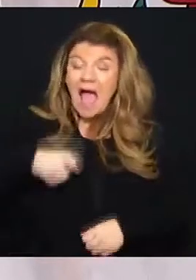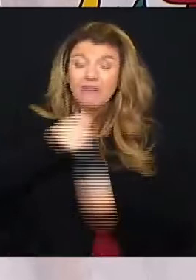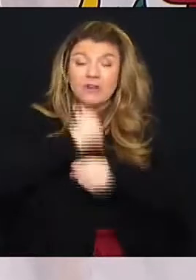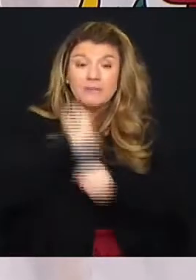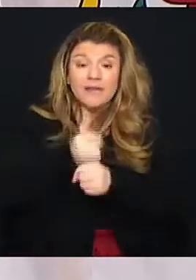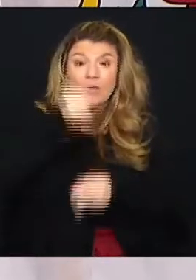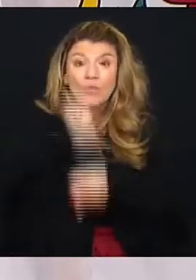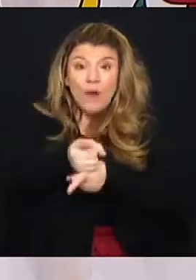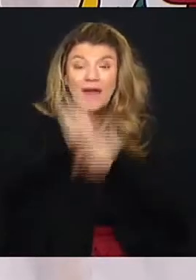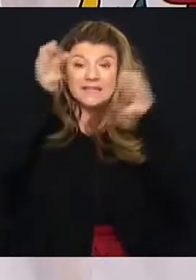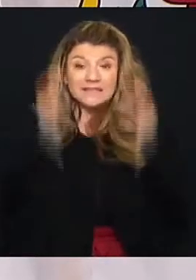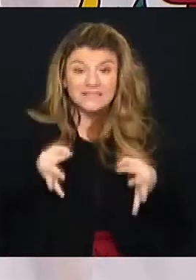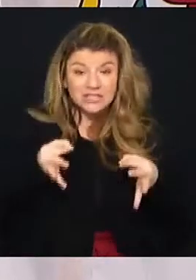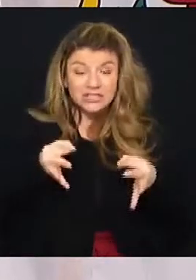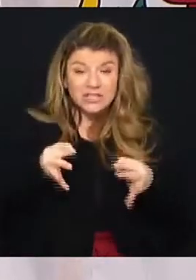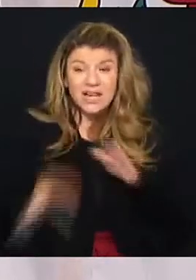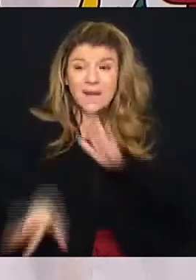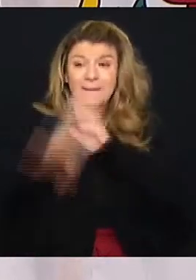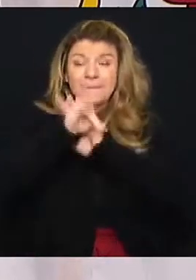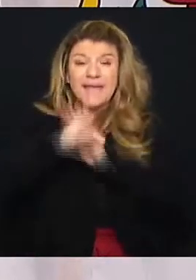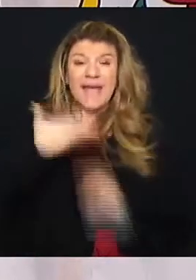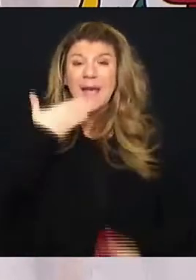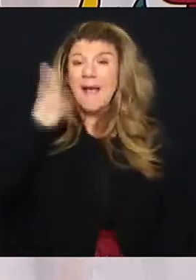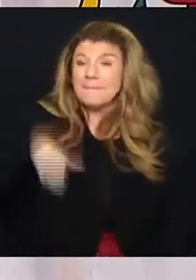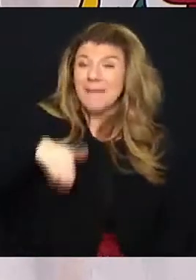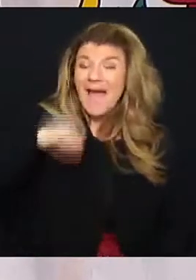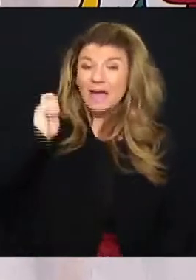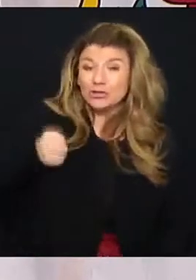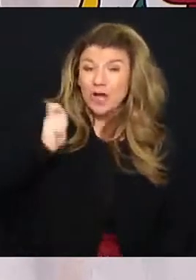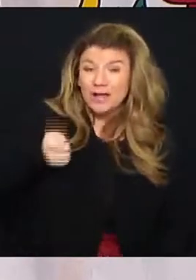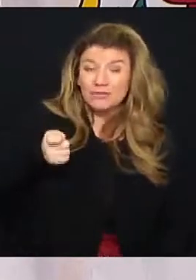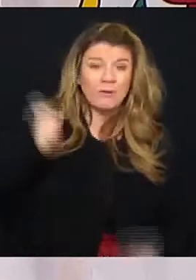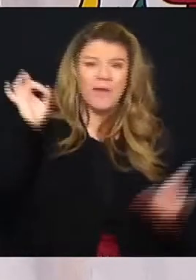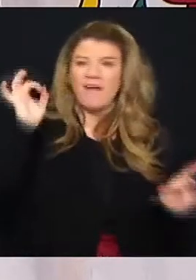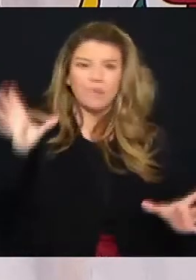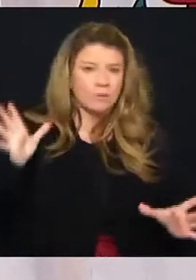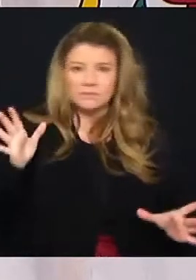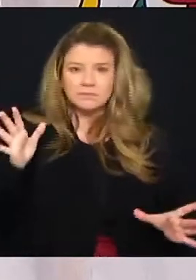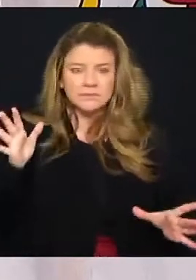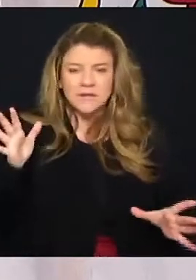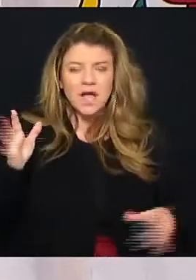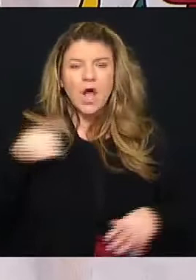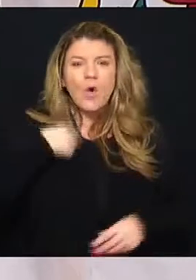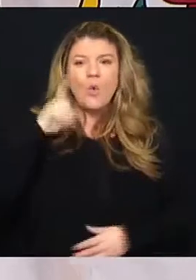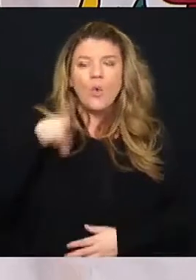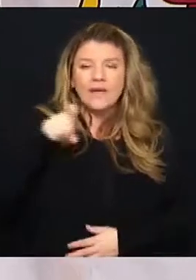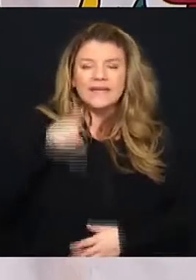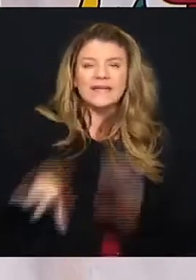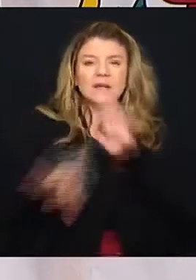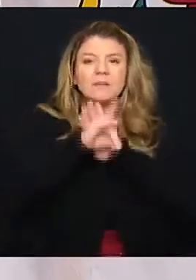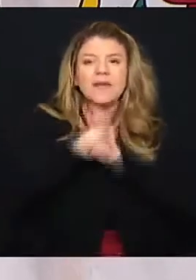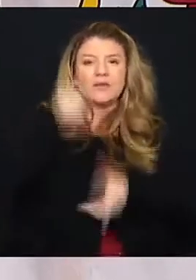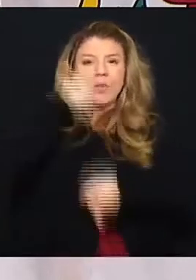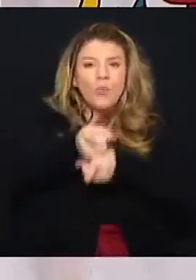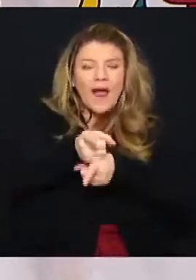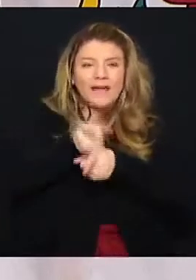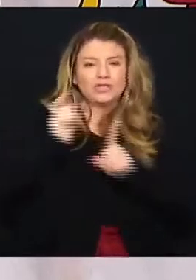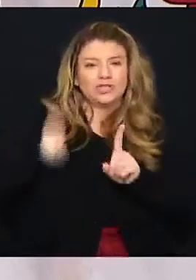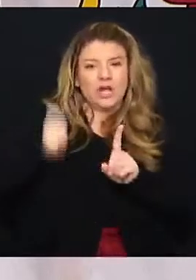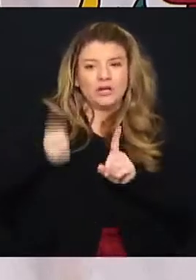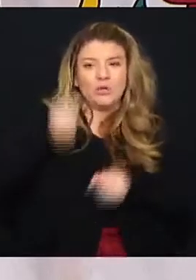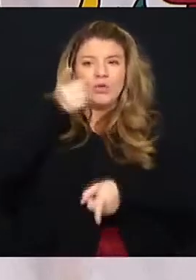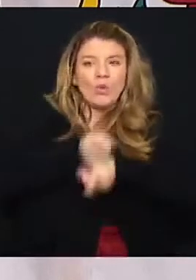don't I? Appointing a bad judge would be absolutely terrible. We need to appoint the right judges with the